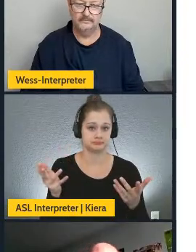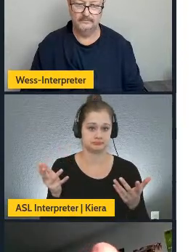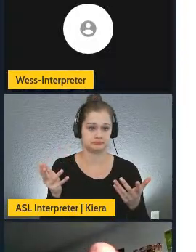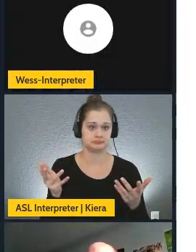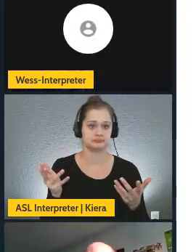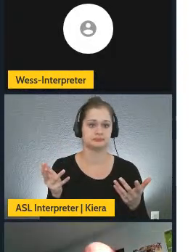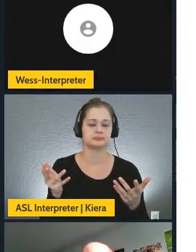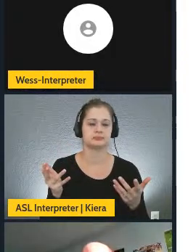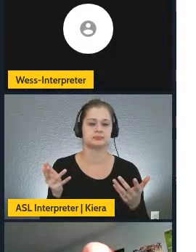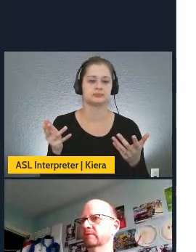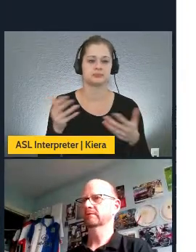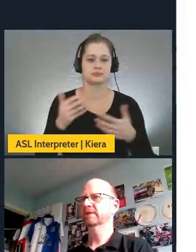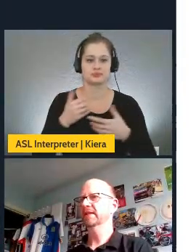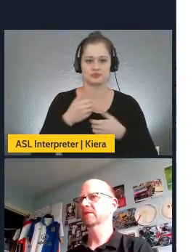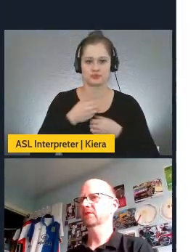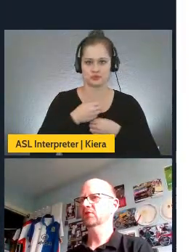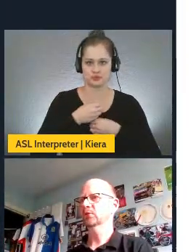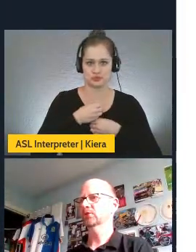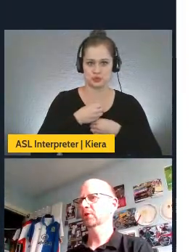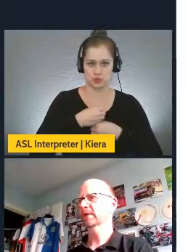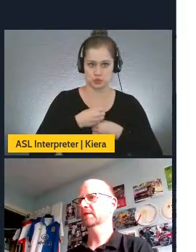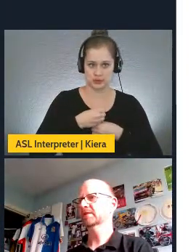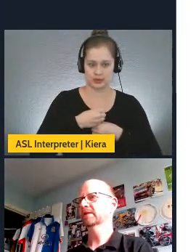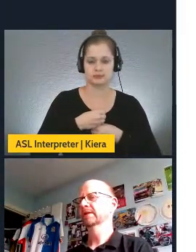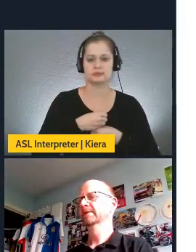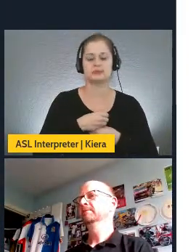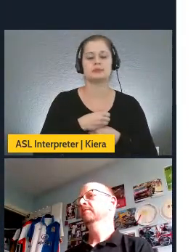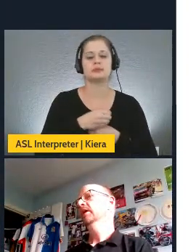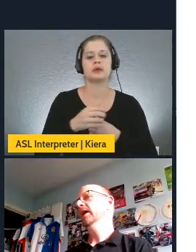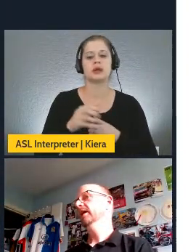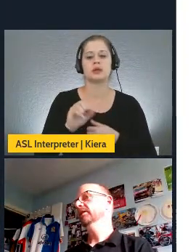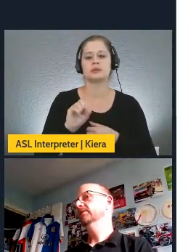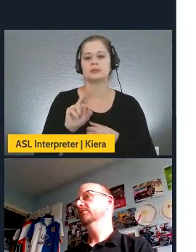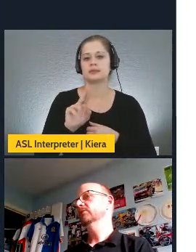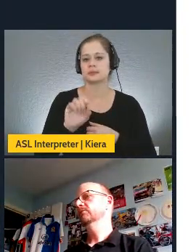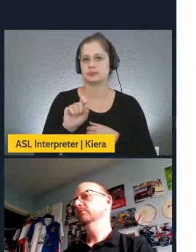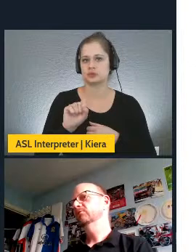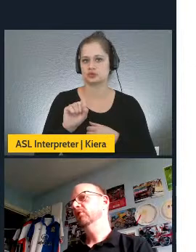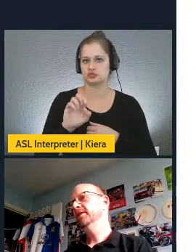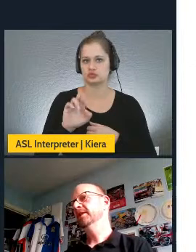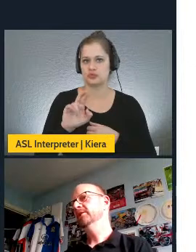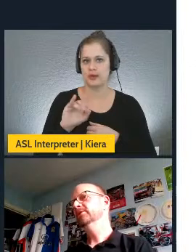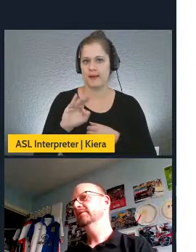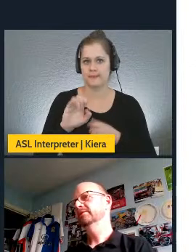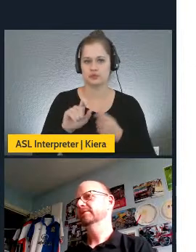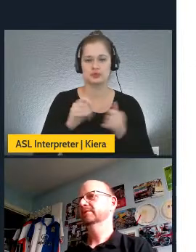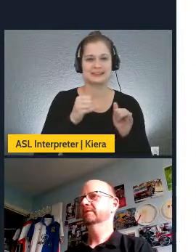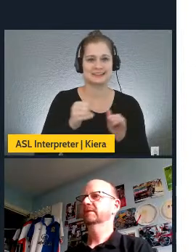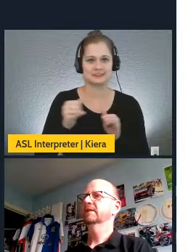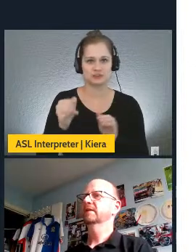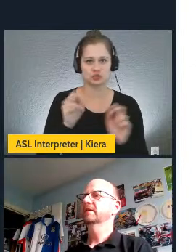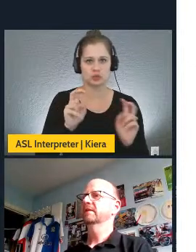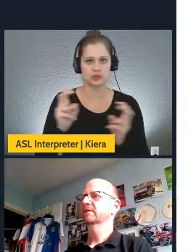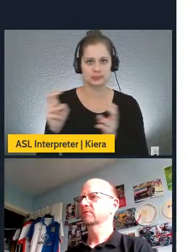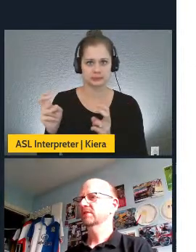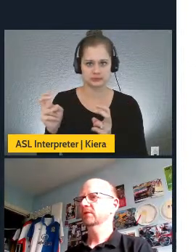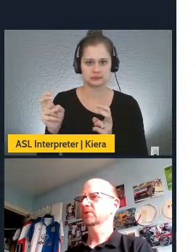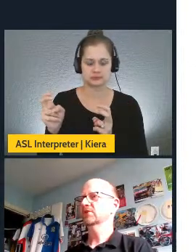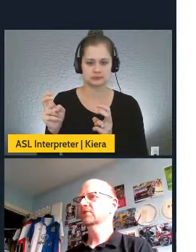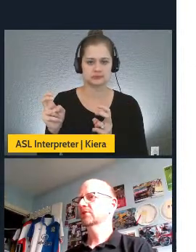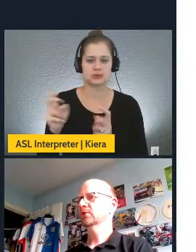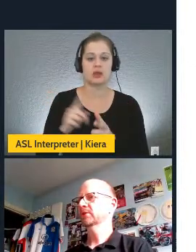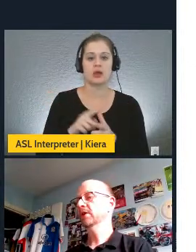and to subscribe to the individual topics and write out